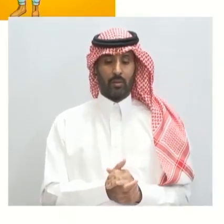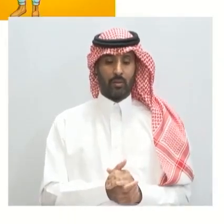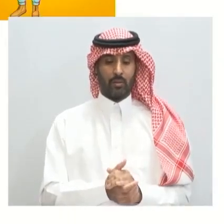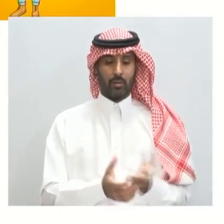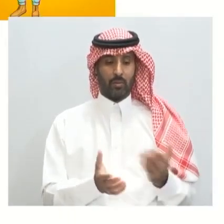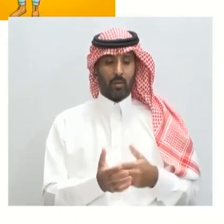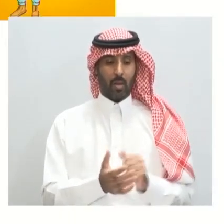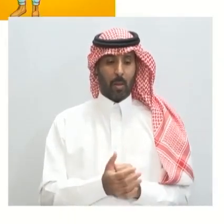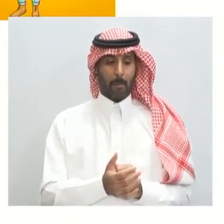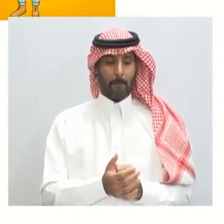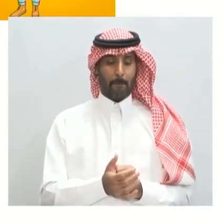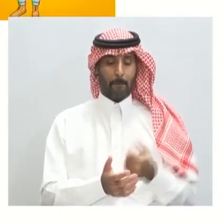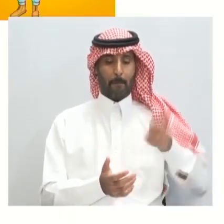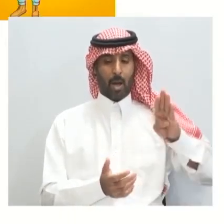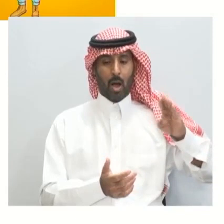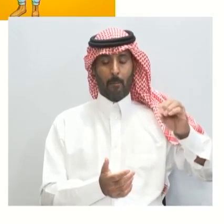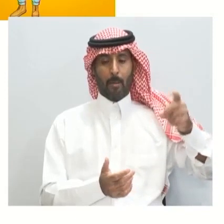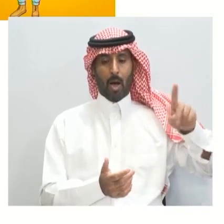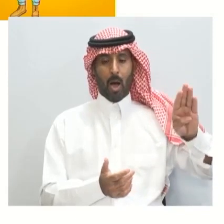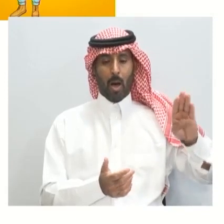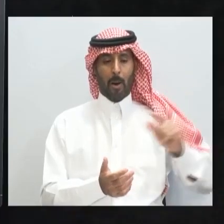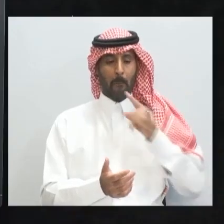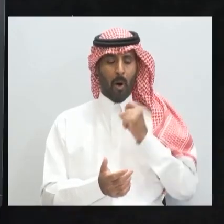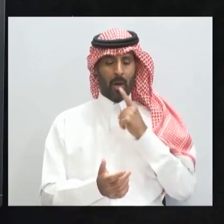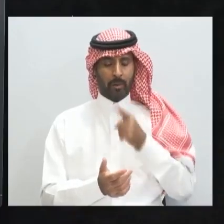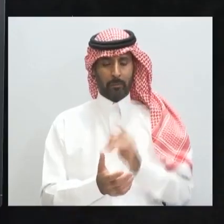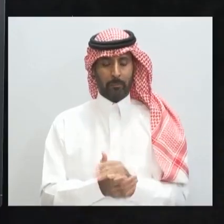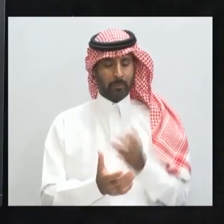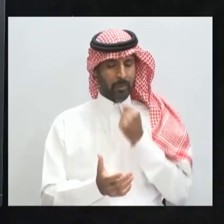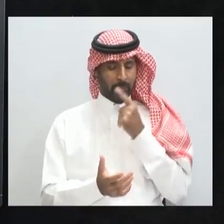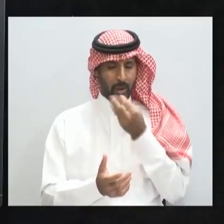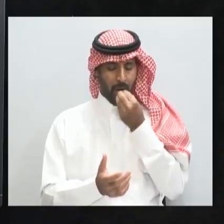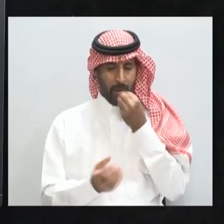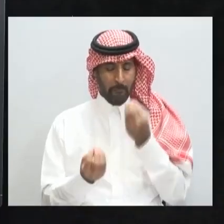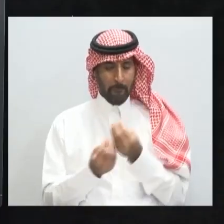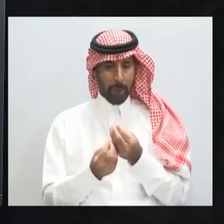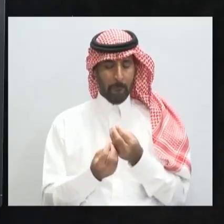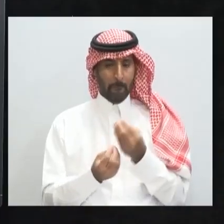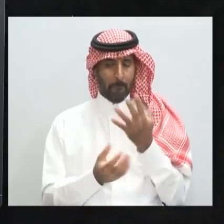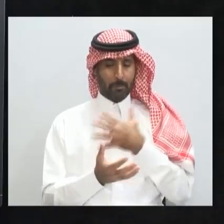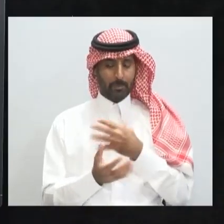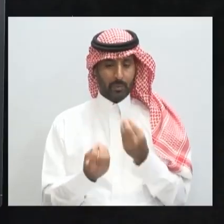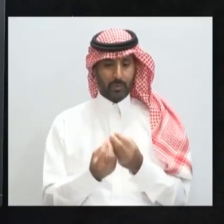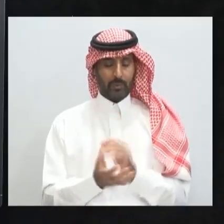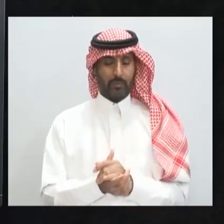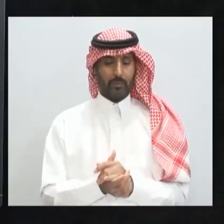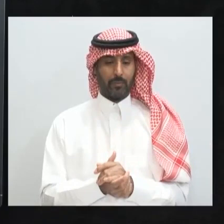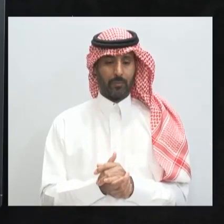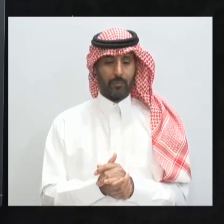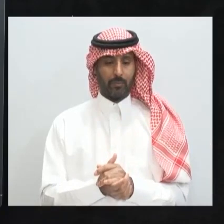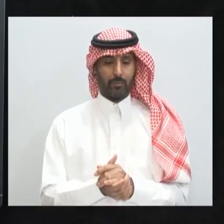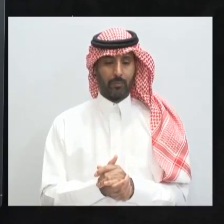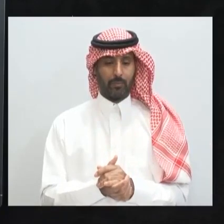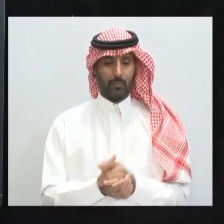Bob does wants to eat dinner with us. Now we are emphasizing by using does. So here, wants is